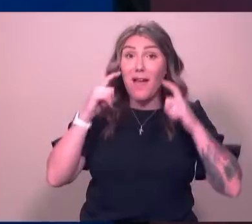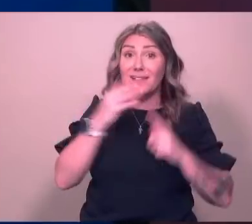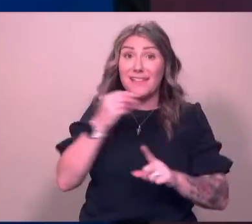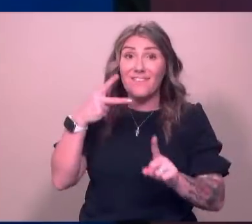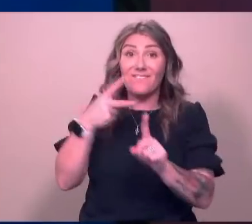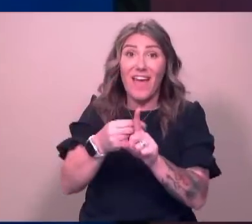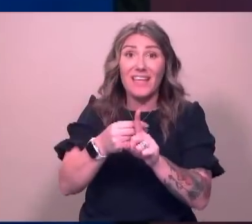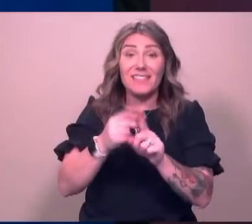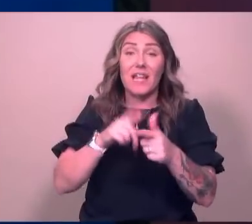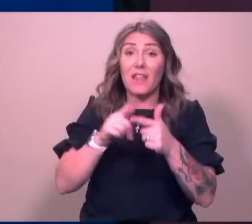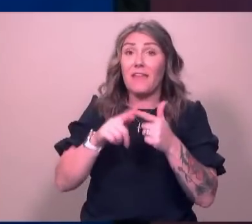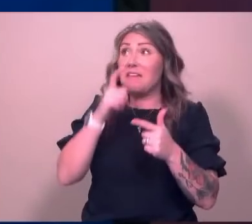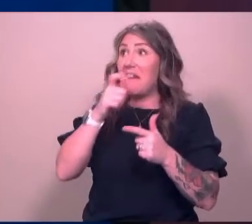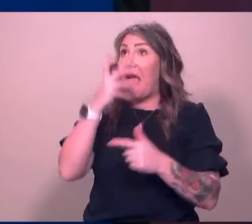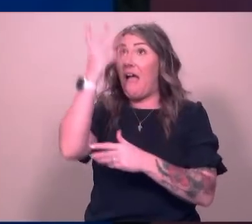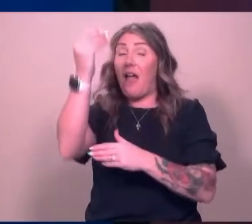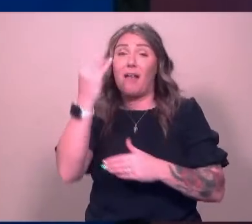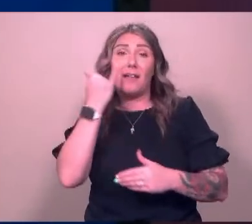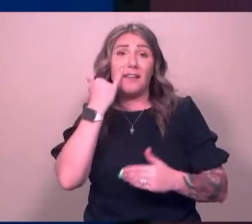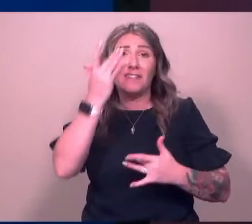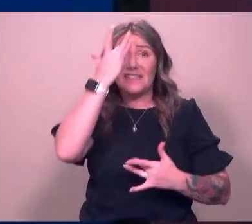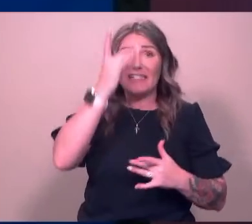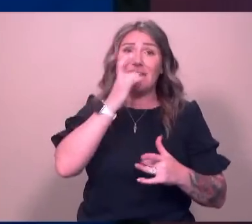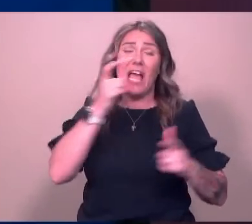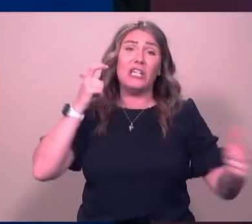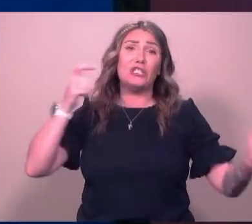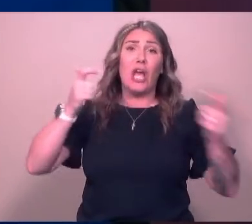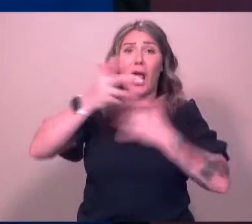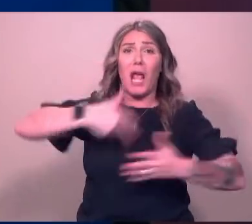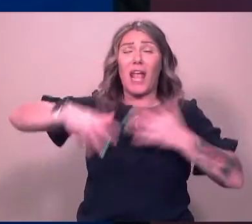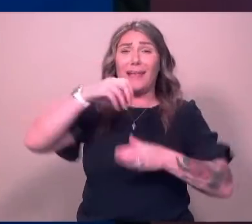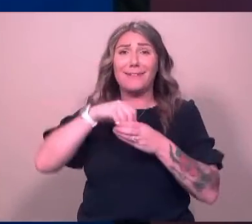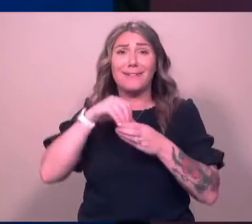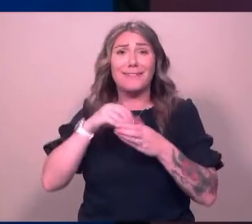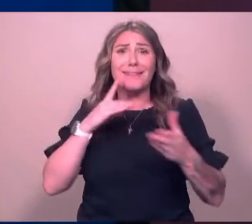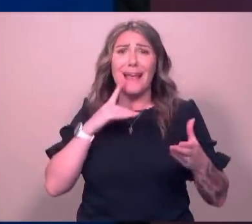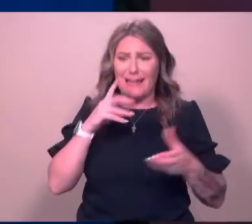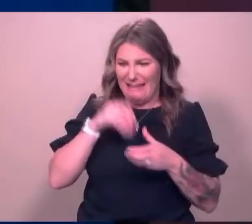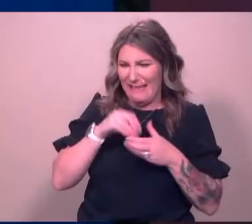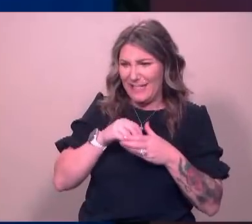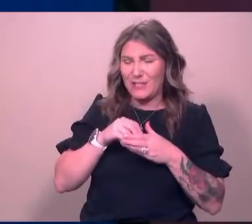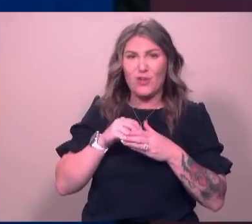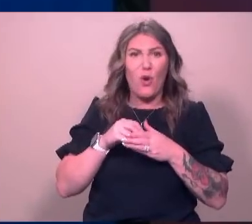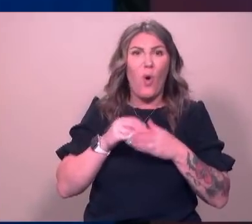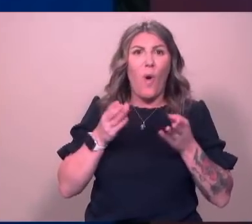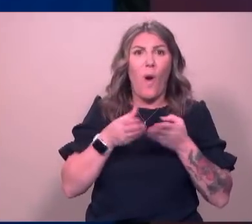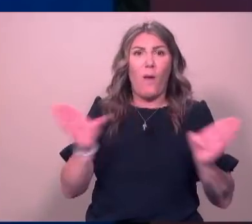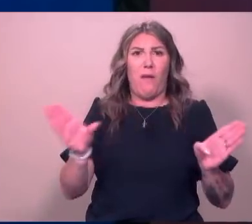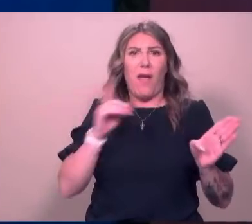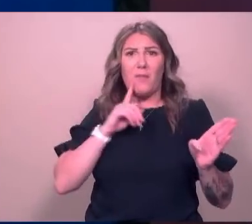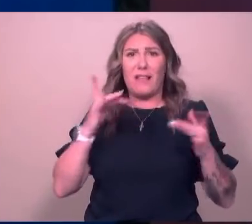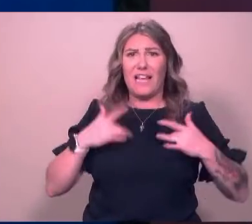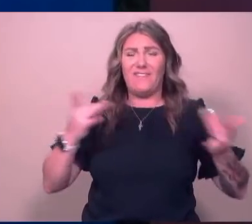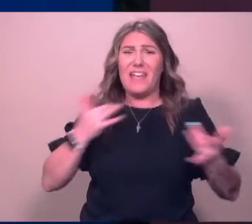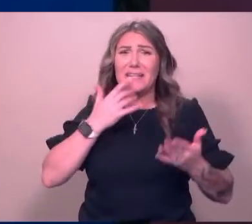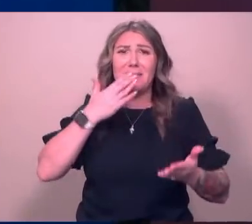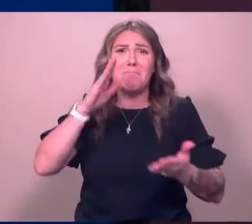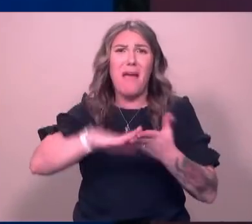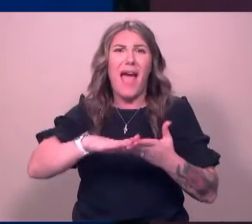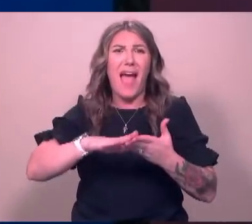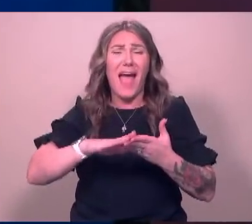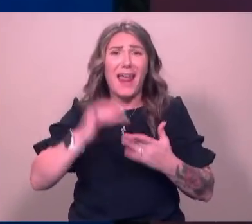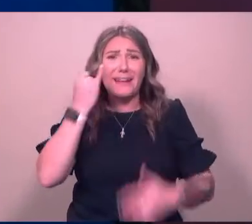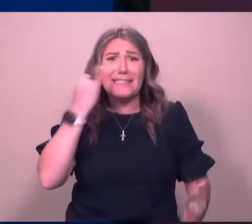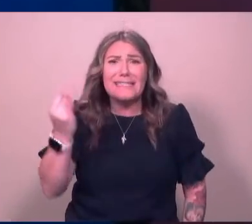And then don't go out if you're sick. Don't have big public gatherings indoors. Yeah. These indoor public events, these are really a bad idea. The ones that are